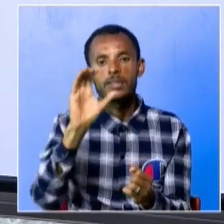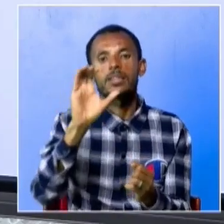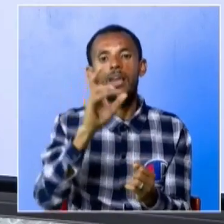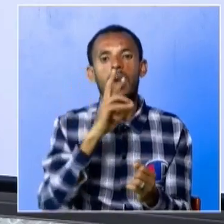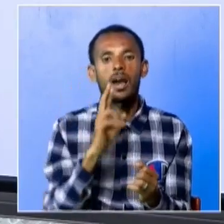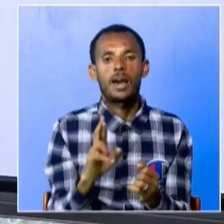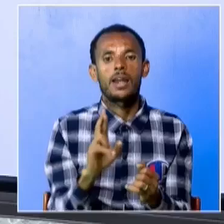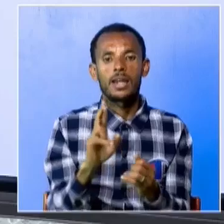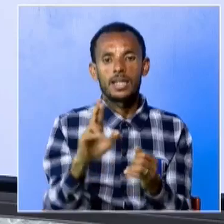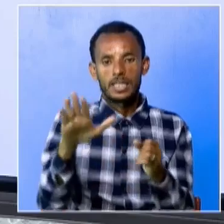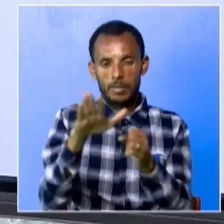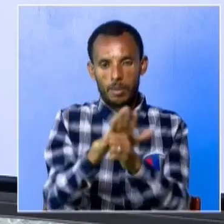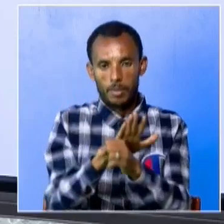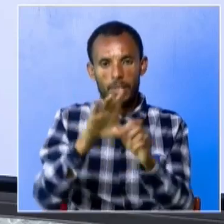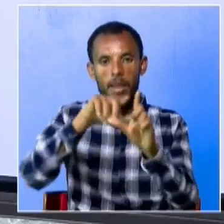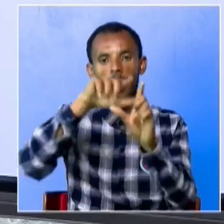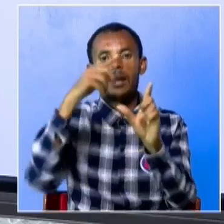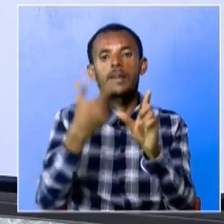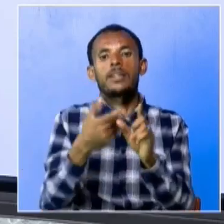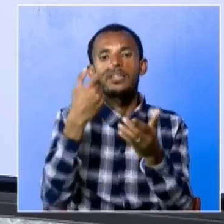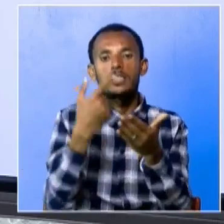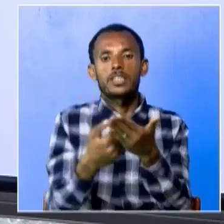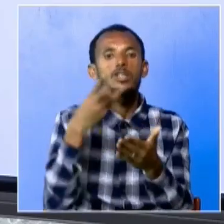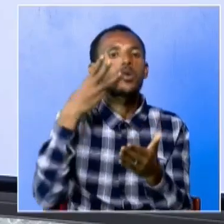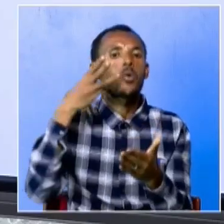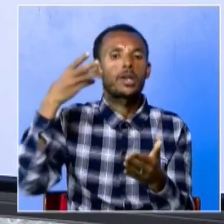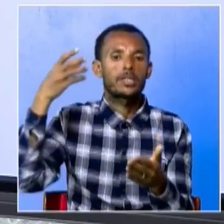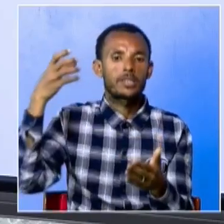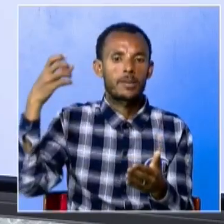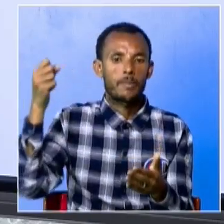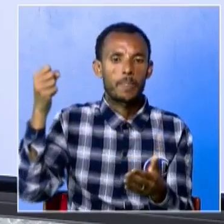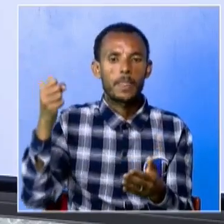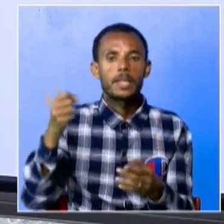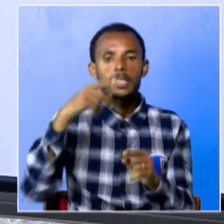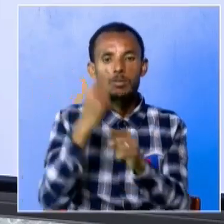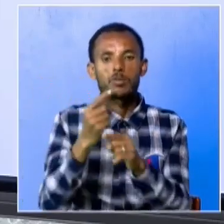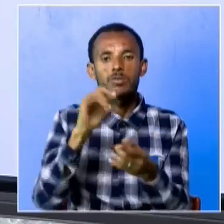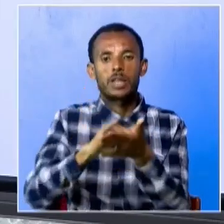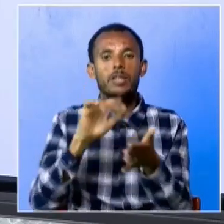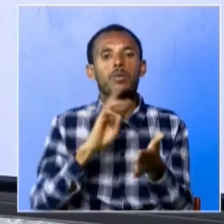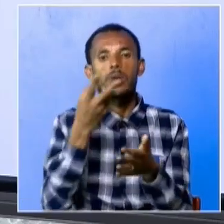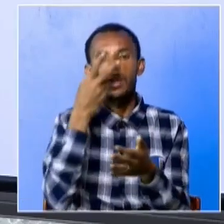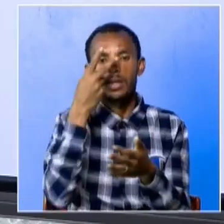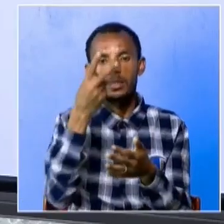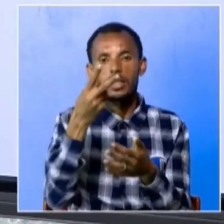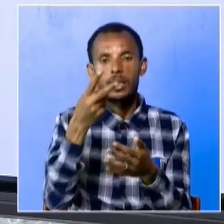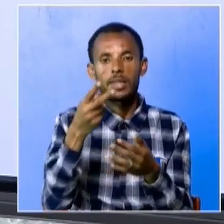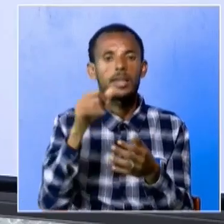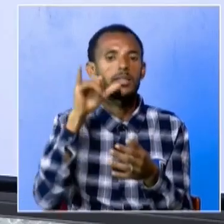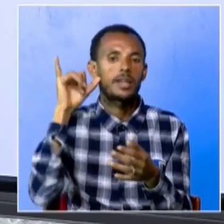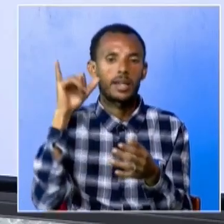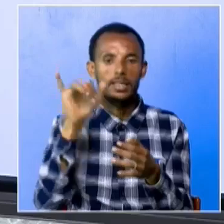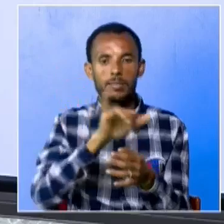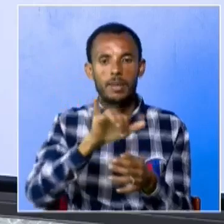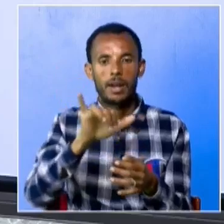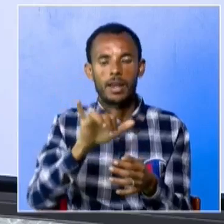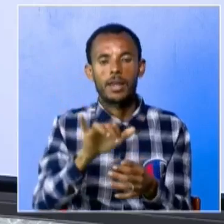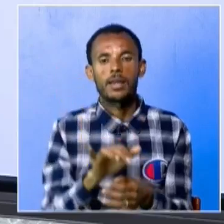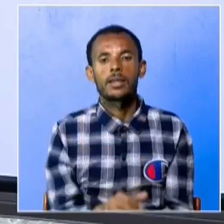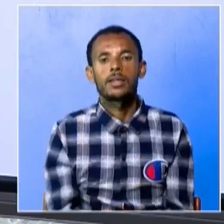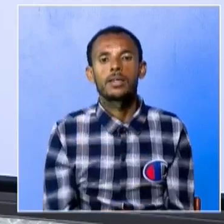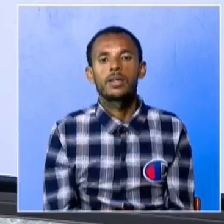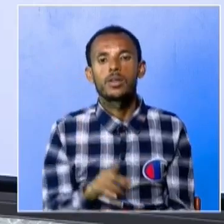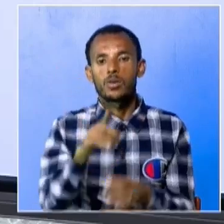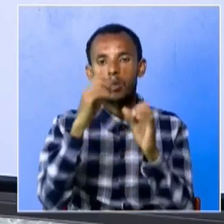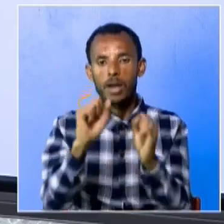are supplementary. Okay? This was the proof that we have seen yesterday. Similarly,